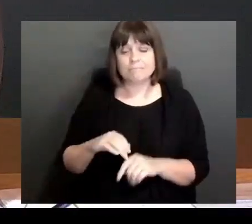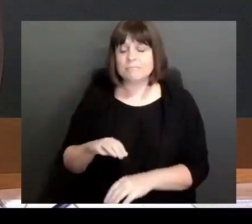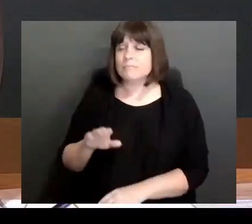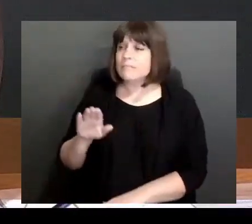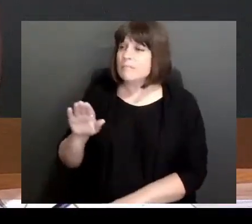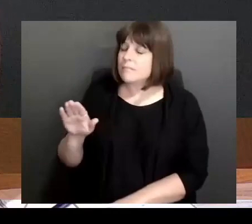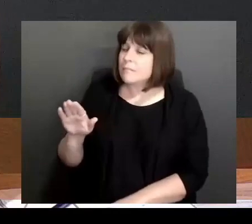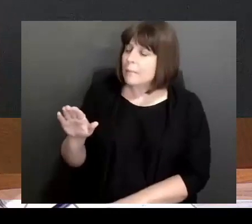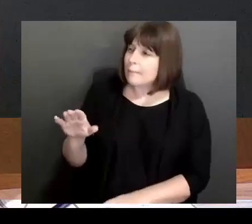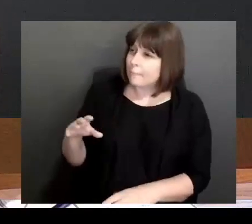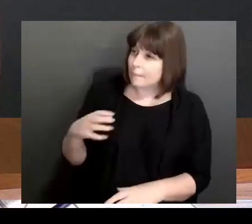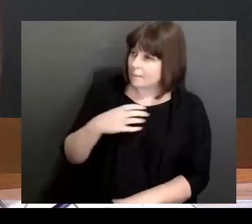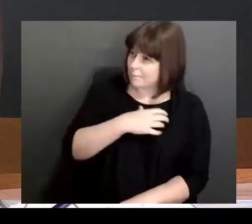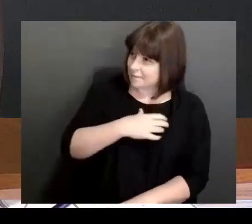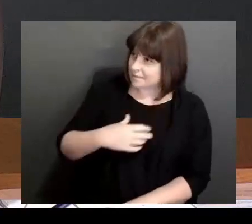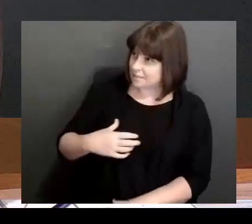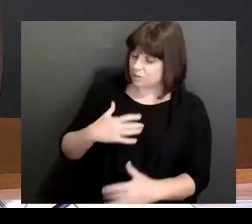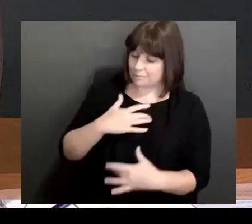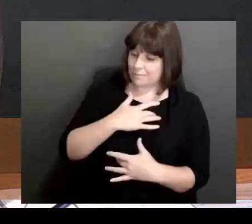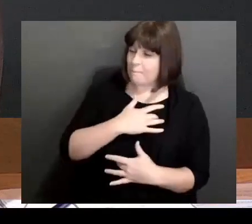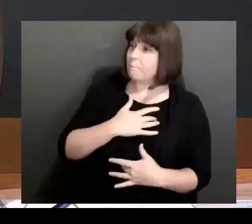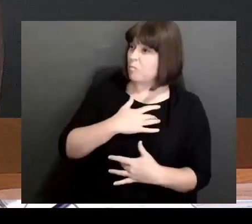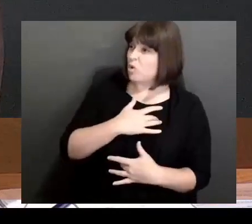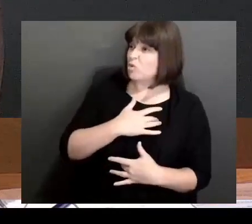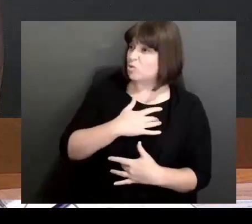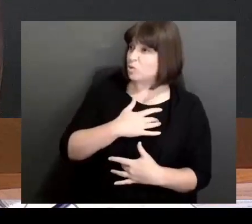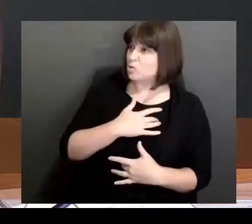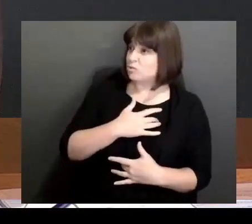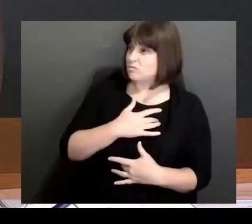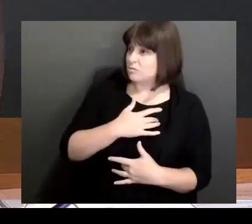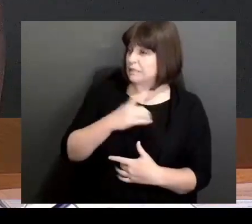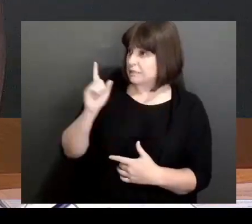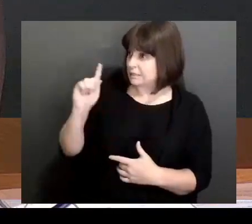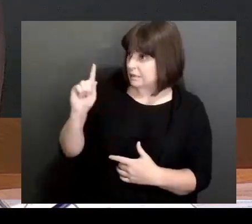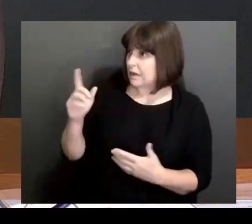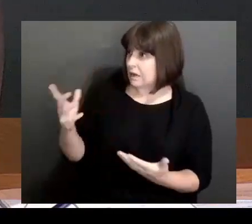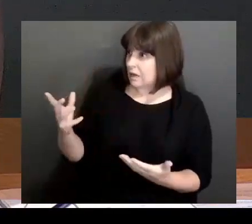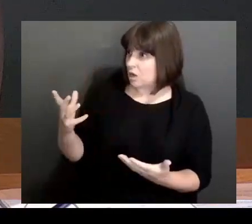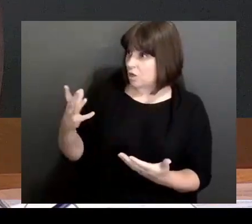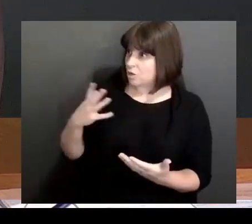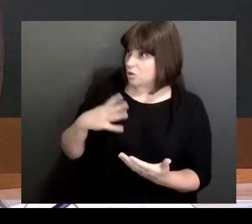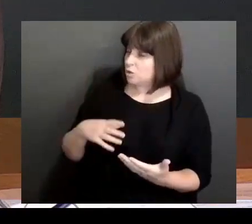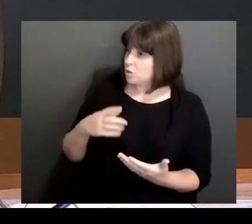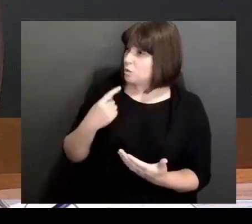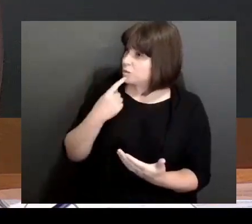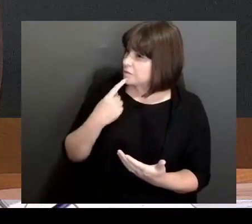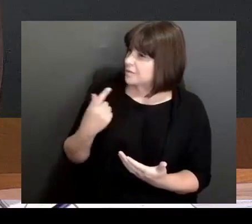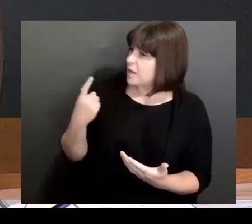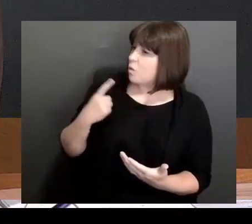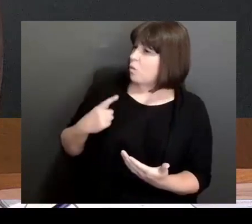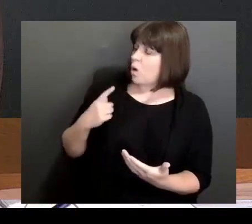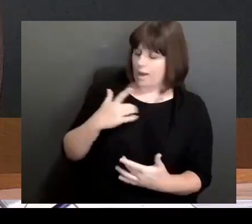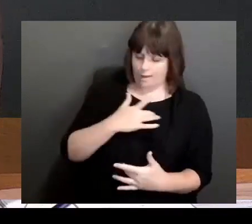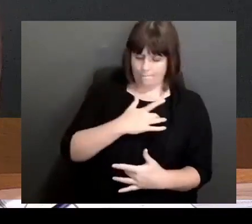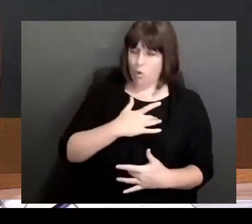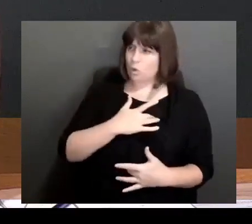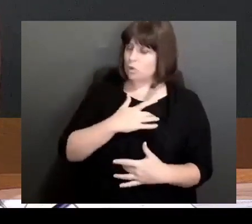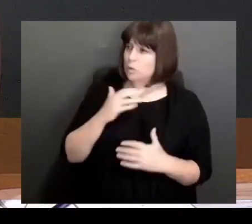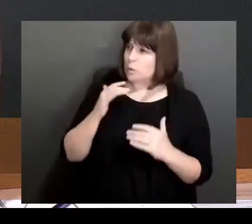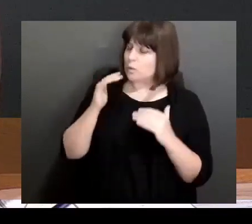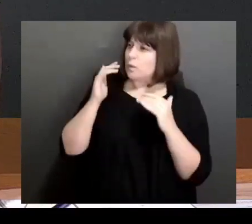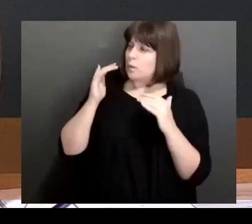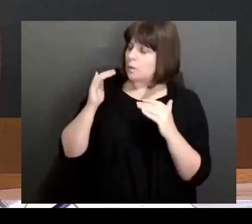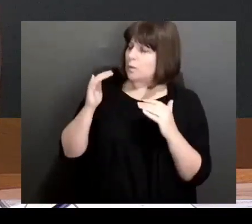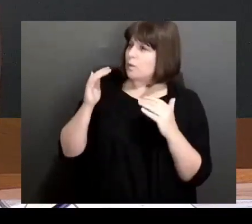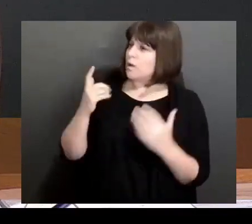Do you want to give some sentiment out there about what, why you're so emotional today in coming before the commission, but